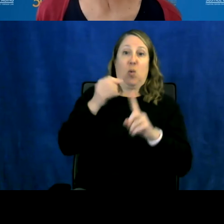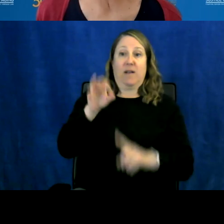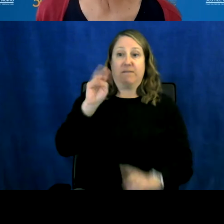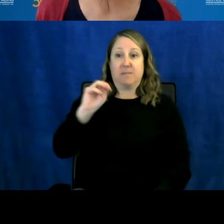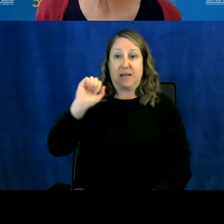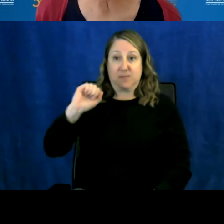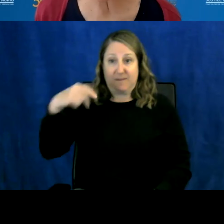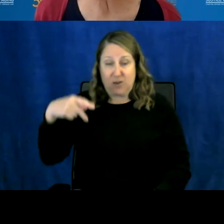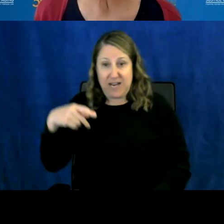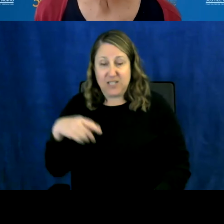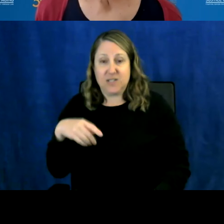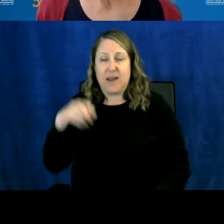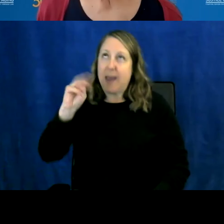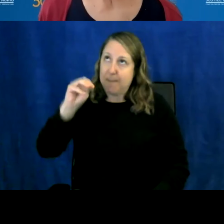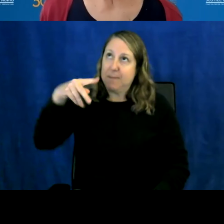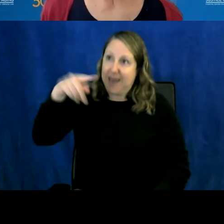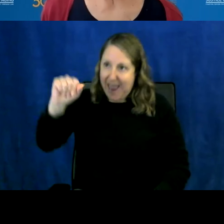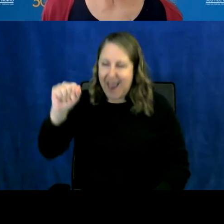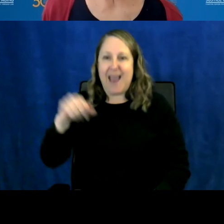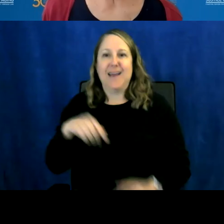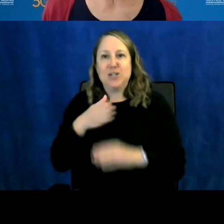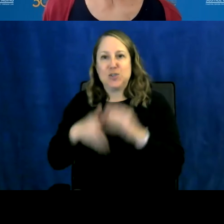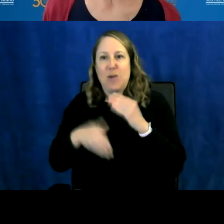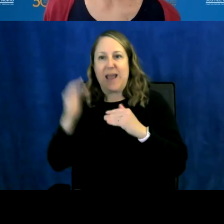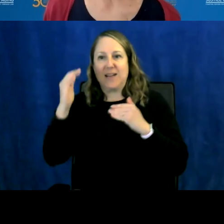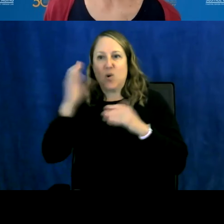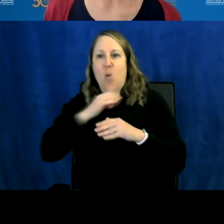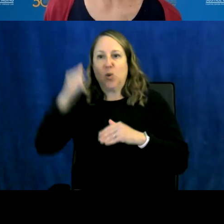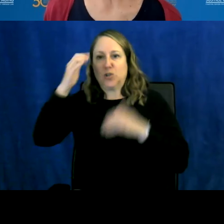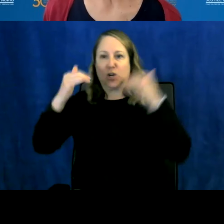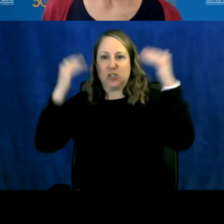older adult homelessness. And it also